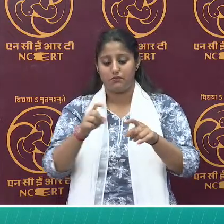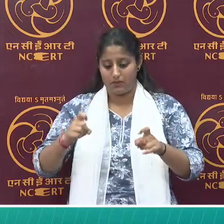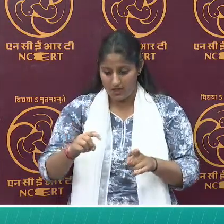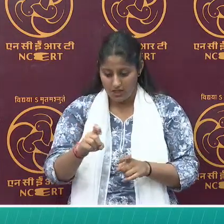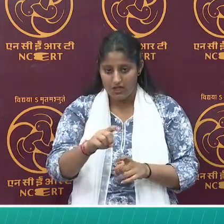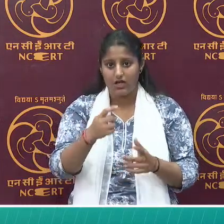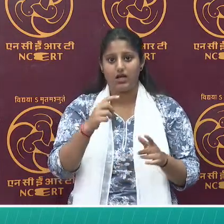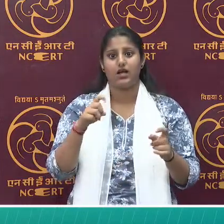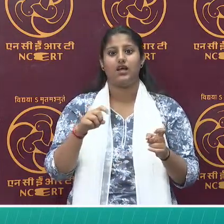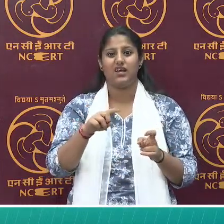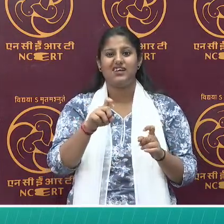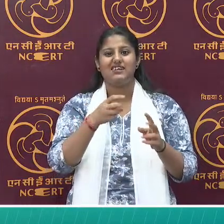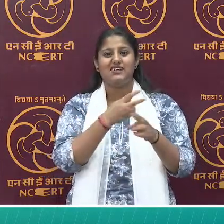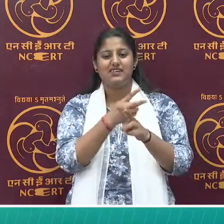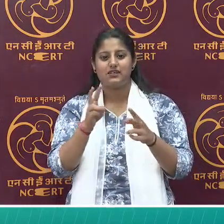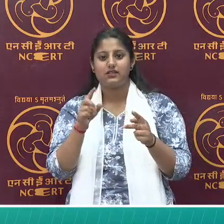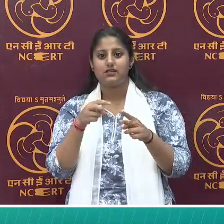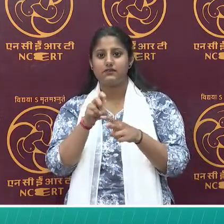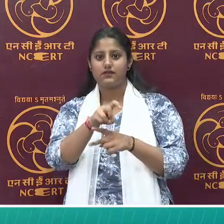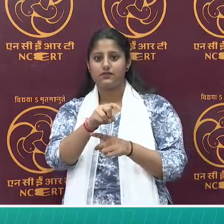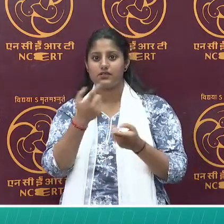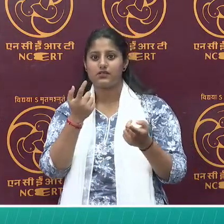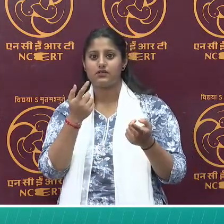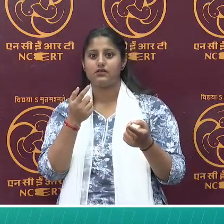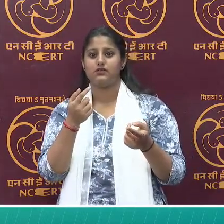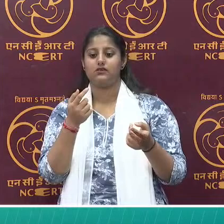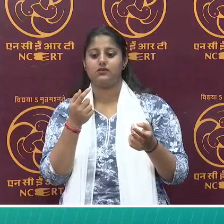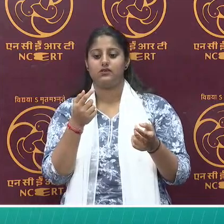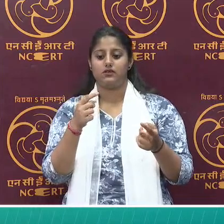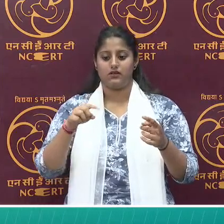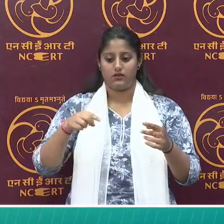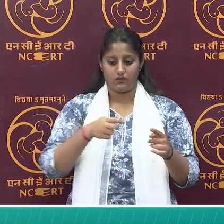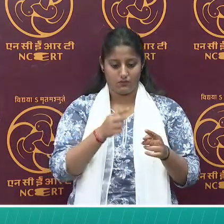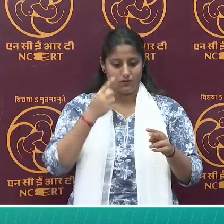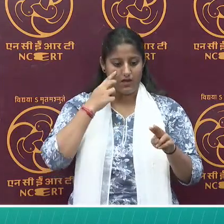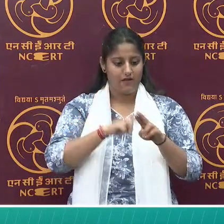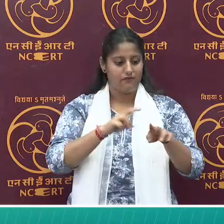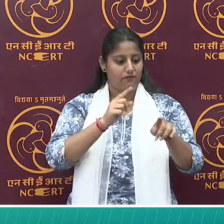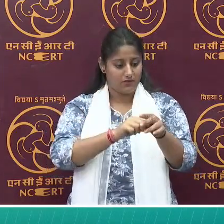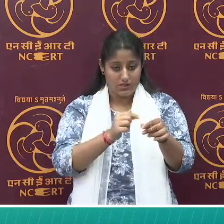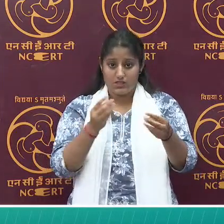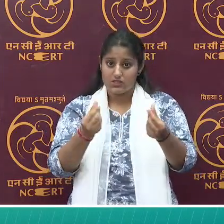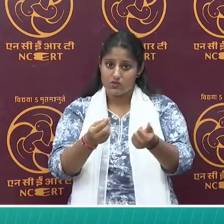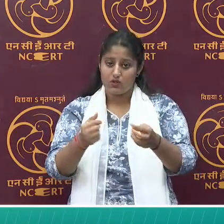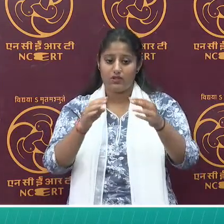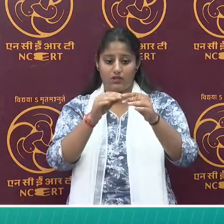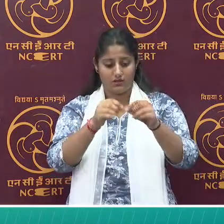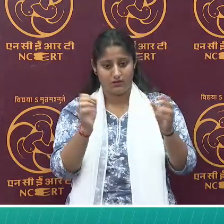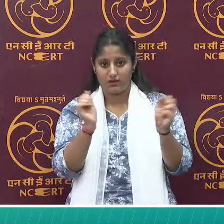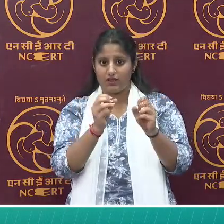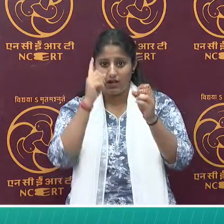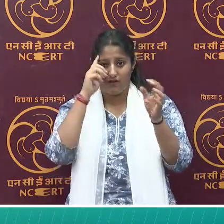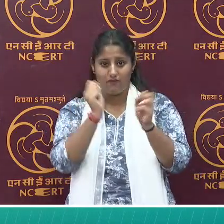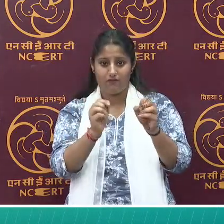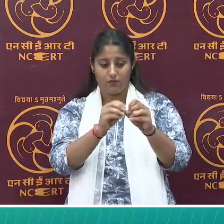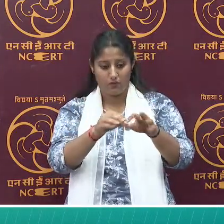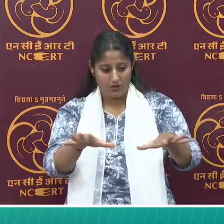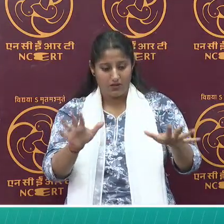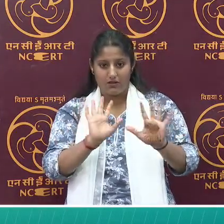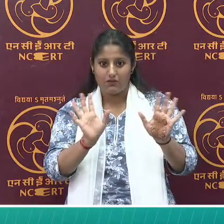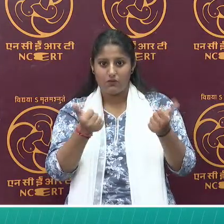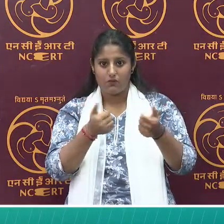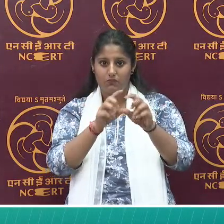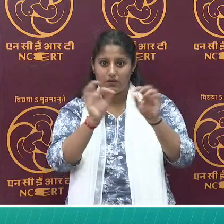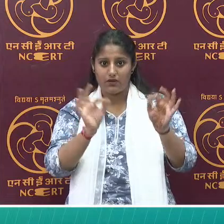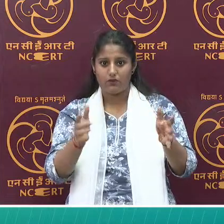providing fertility to the soil, so they'll be easy to move when the soil is loose. Yes? Yes. Now, this is